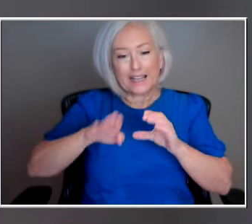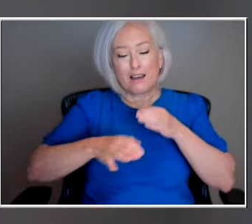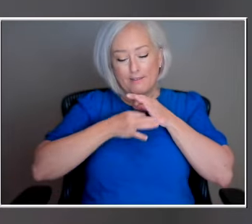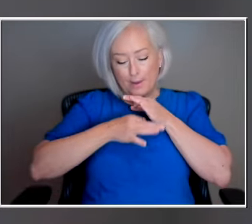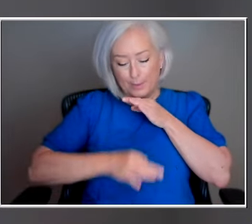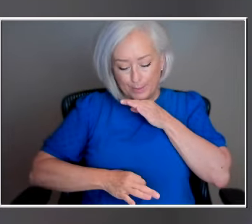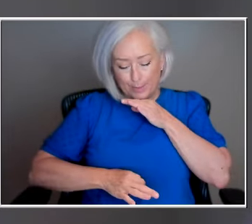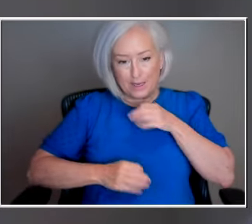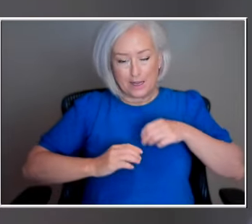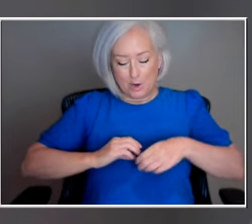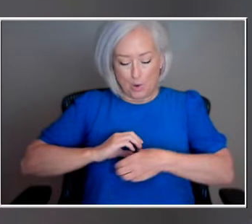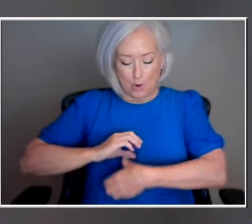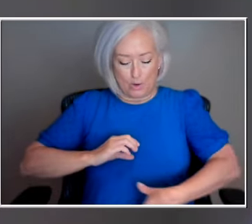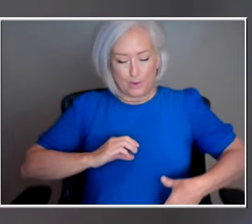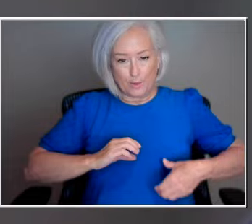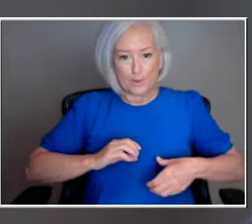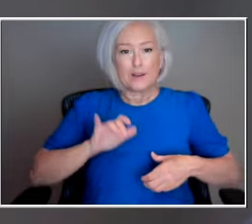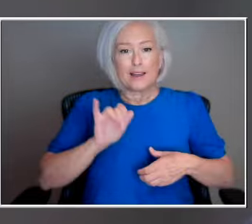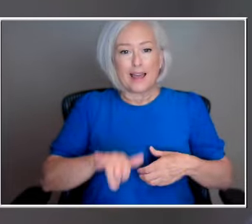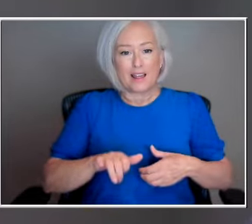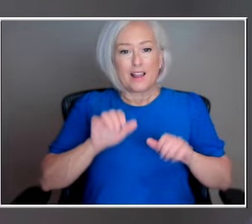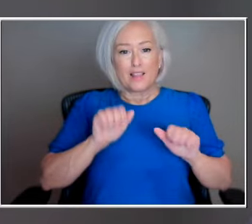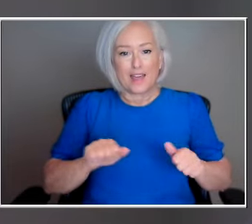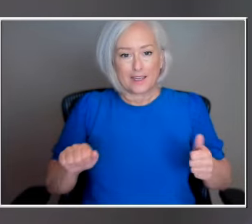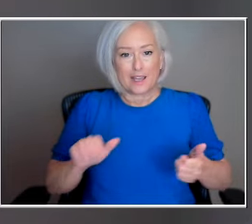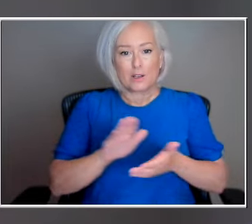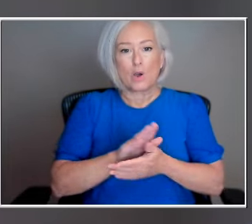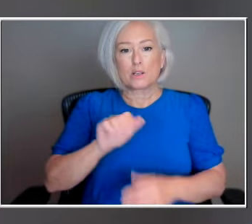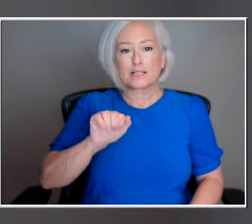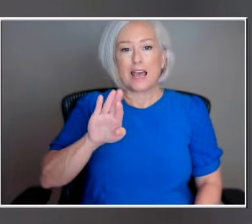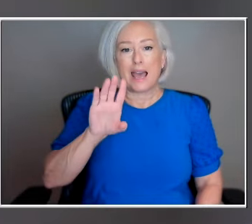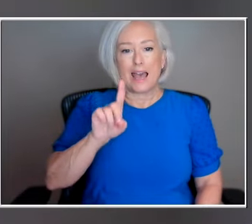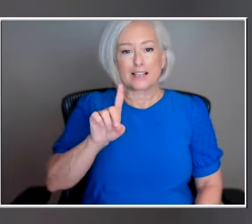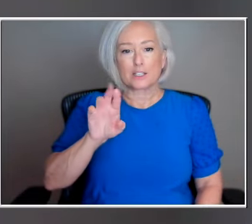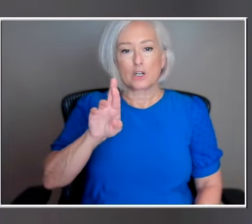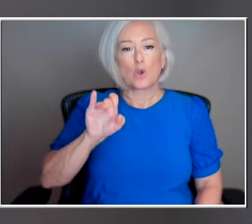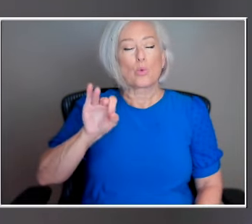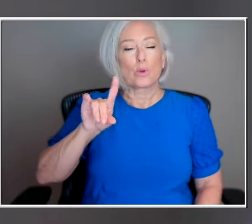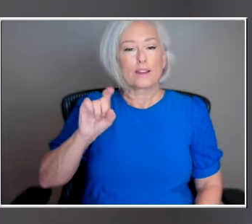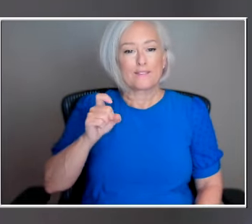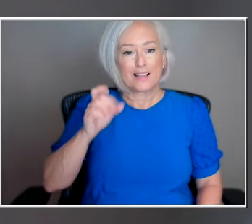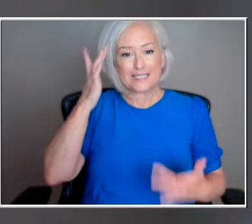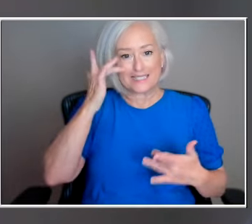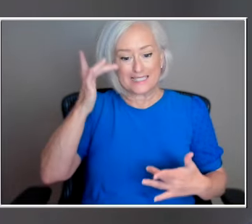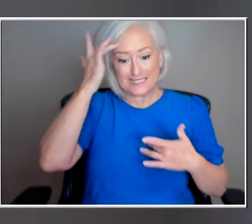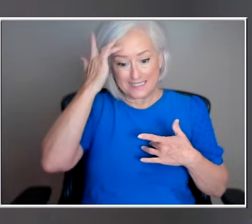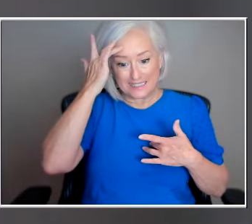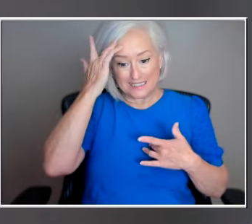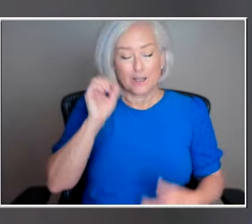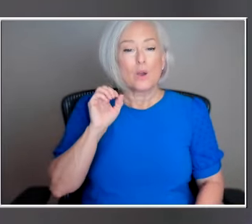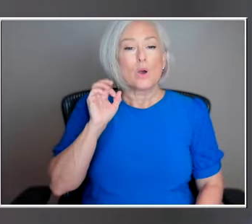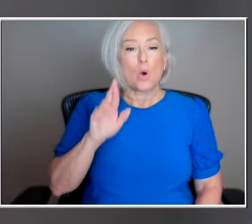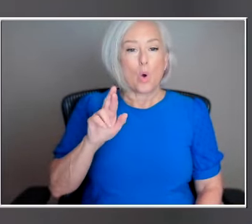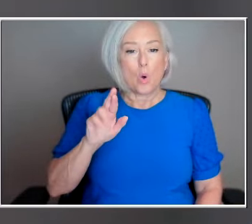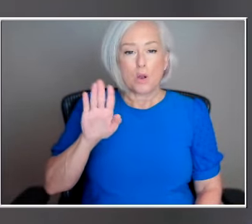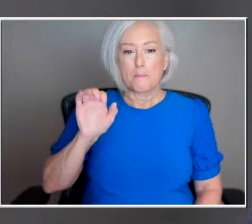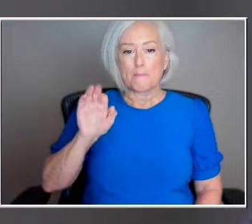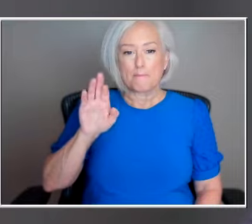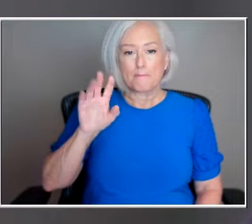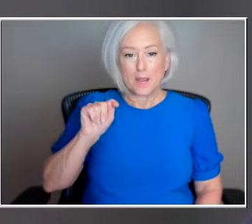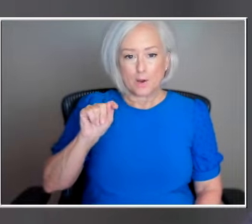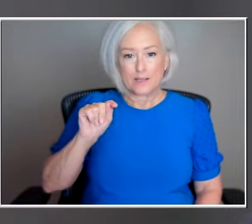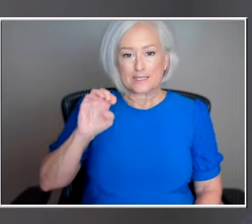reflux disease, and over time that can lead to inflammation called Barrett's esophagitis, which then becomes